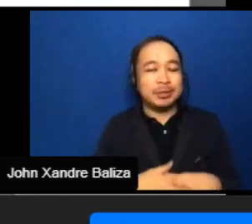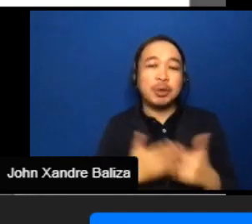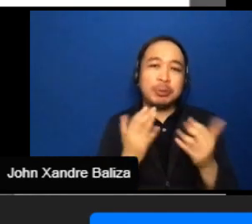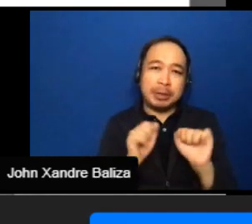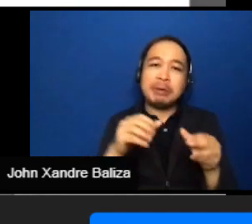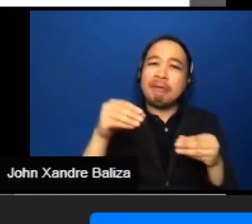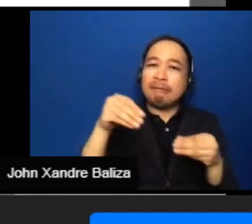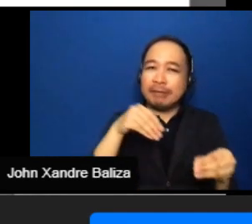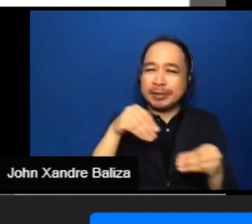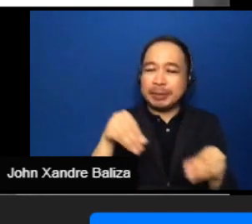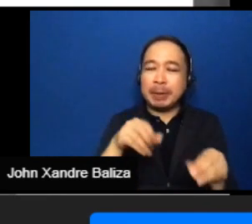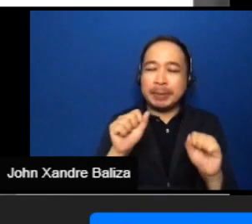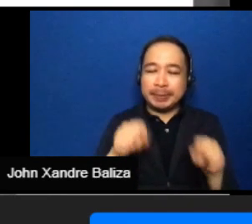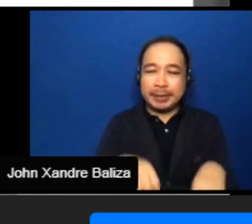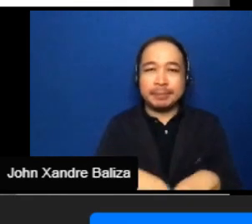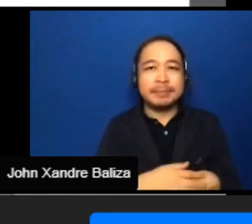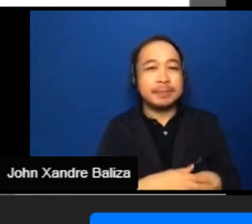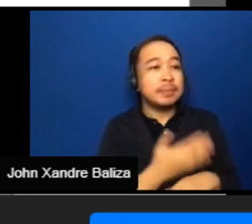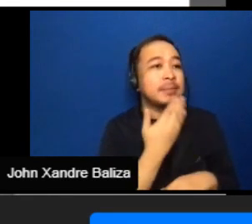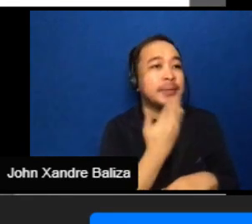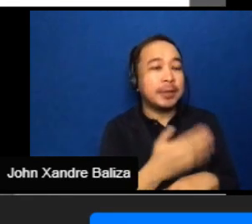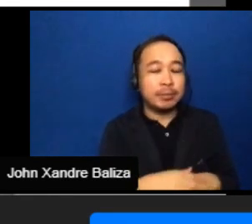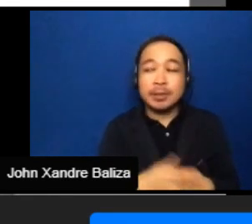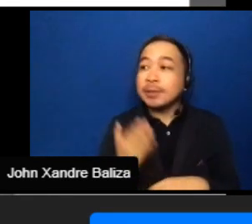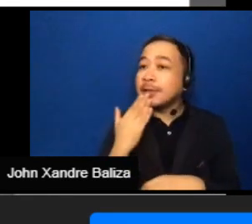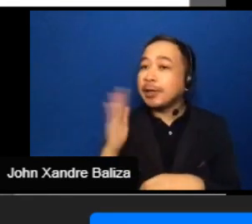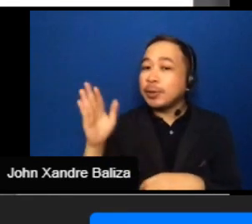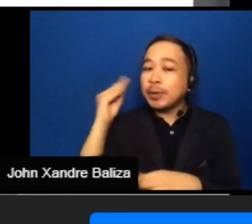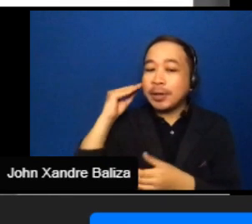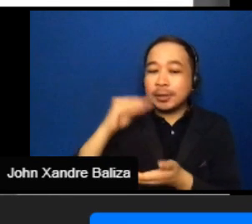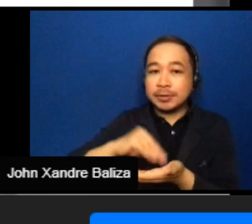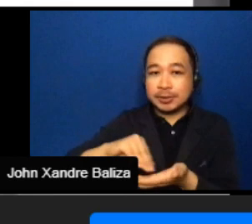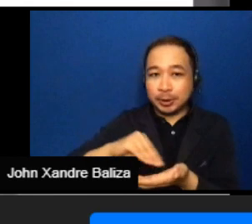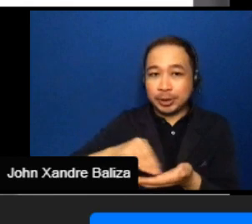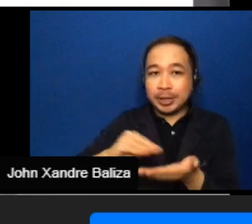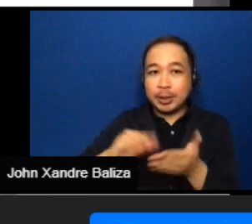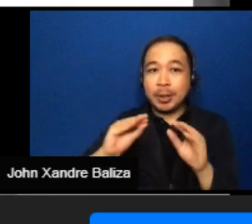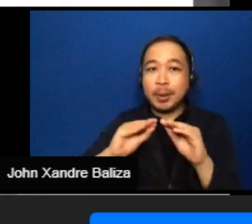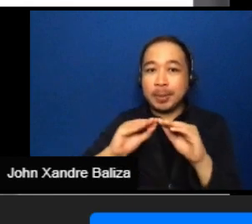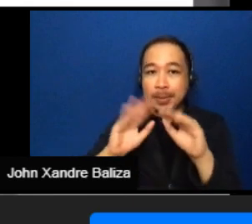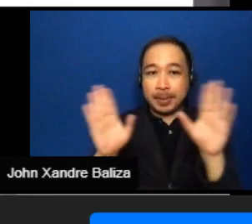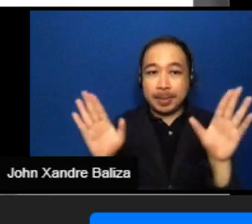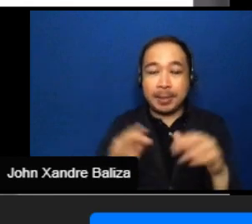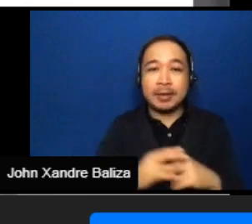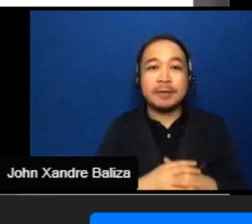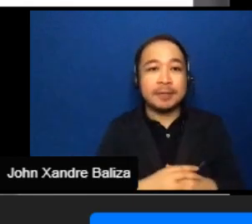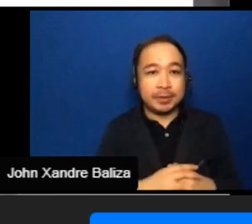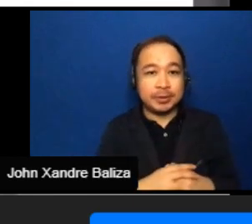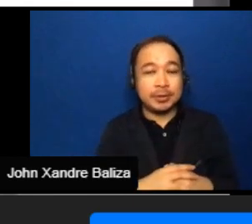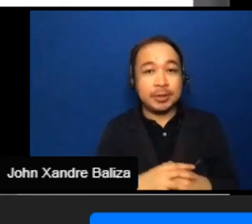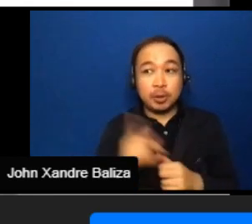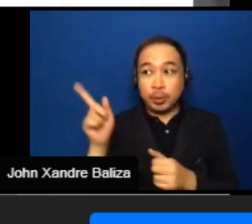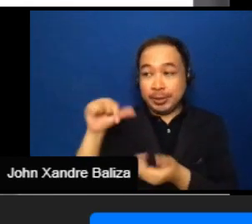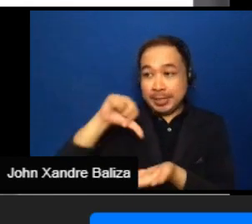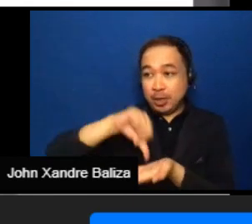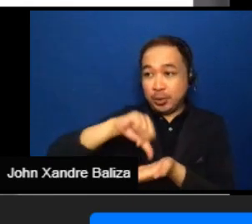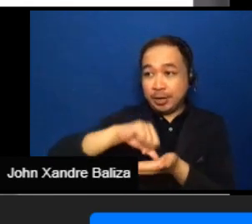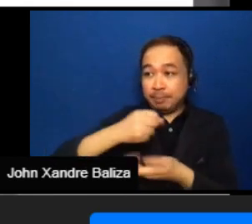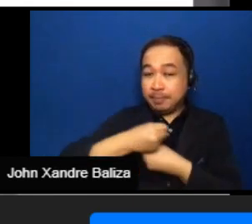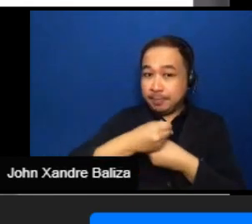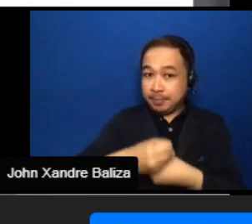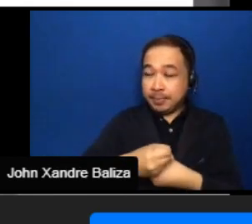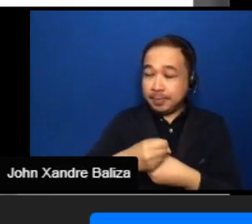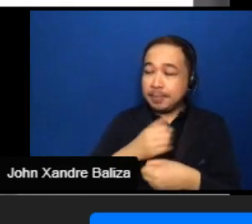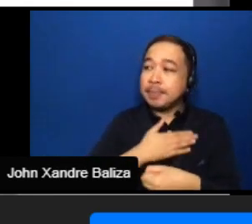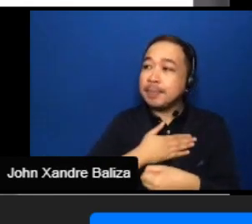much, Secretariat, for Iran. this clarification. Iran is asking for the Iran, please